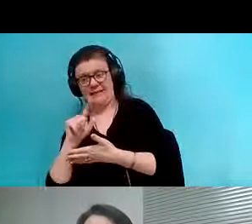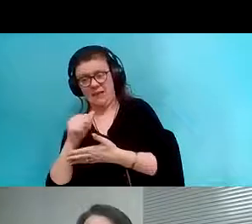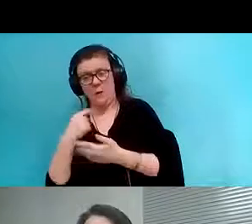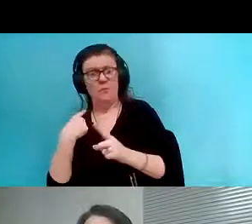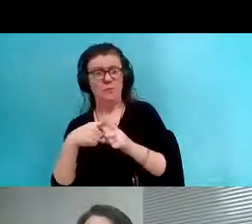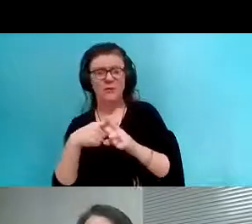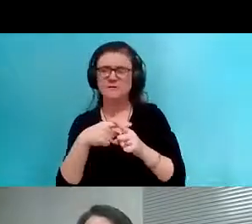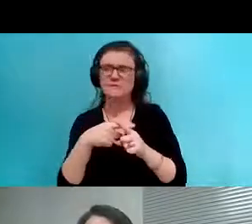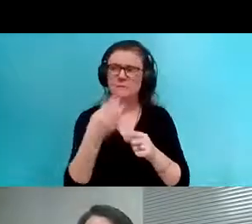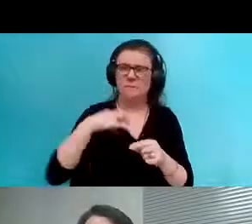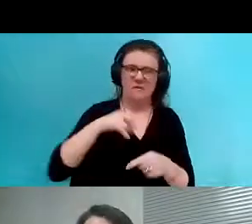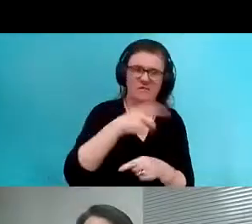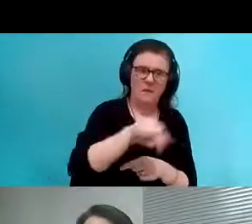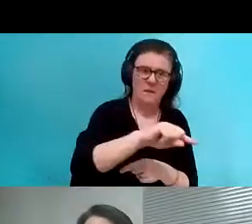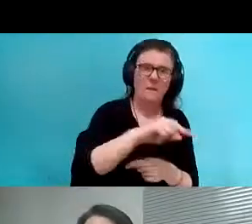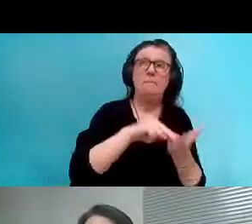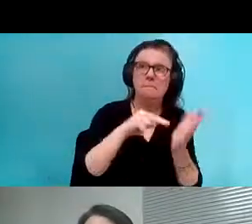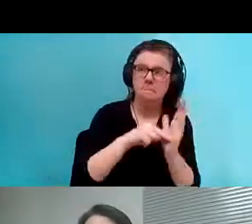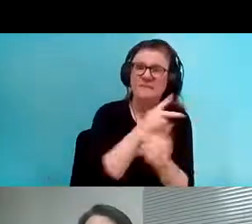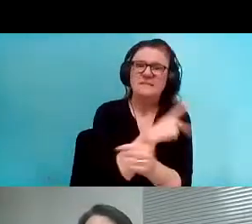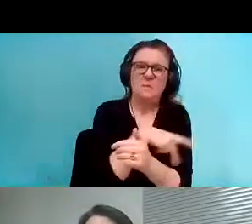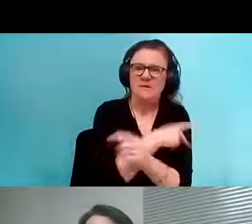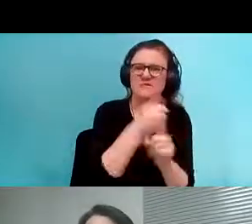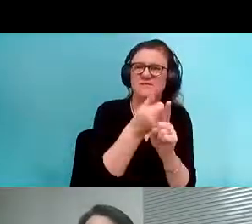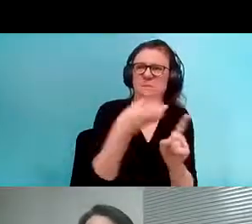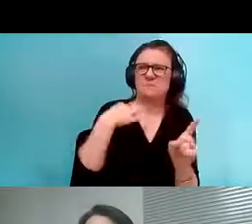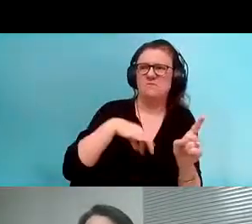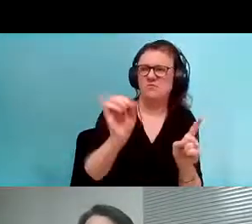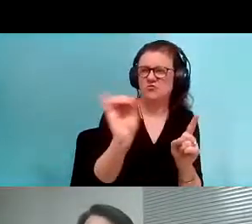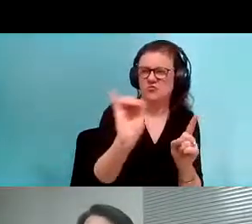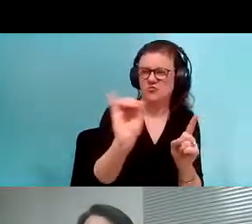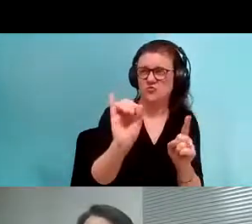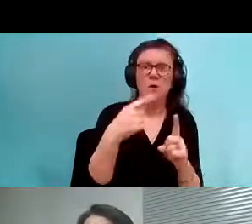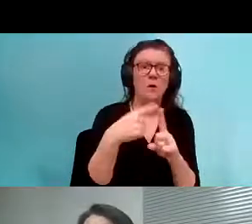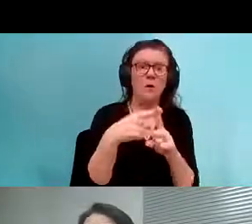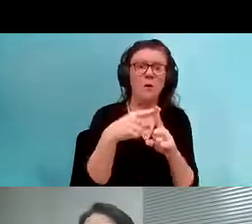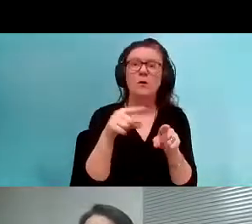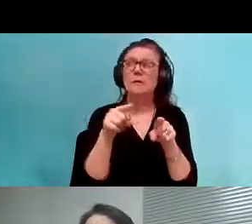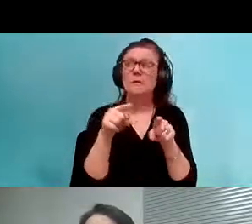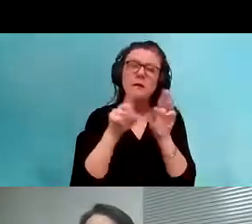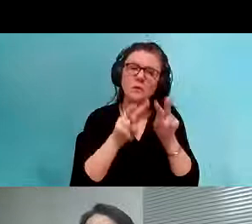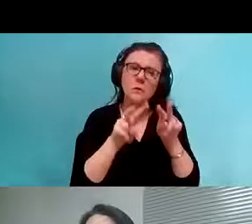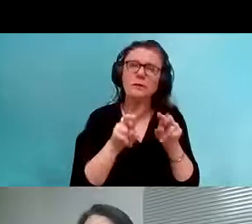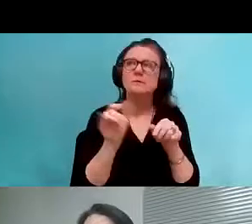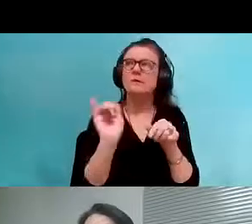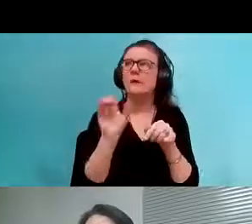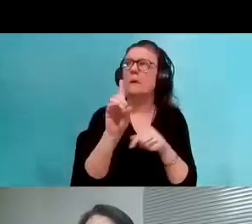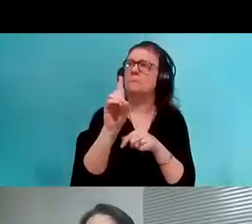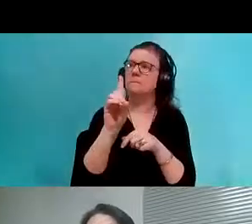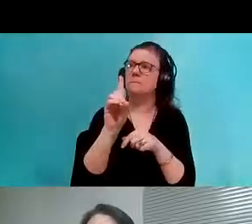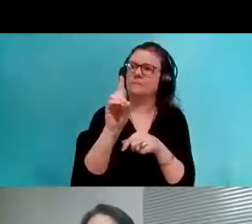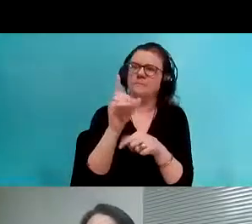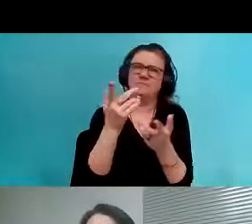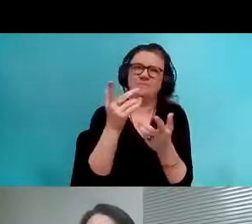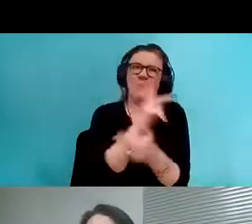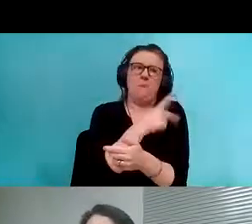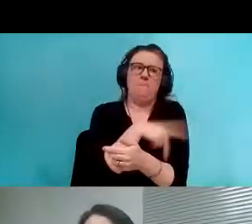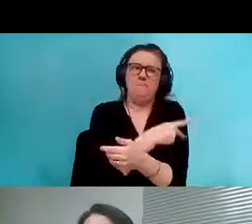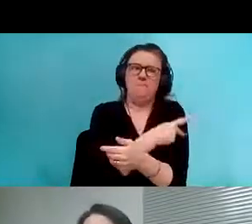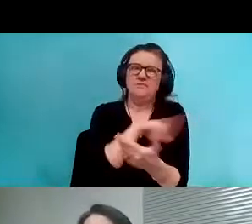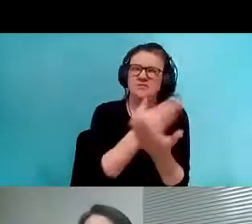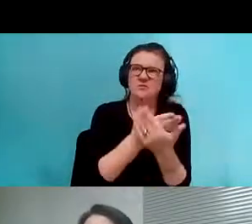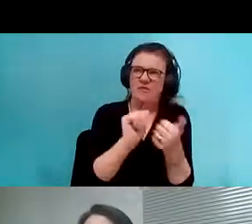the outreach and patient transport options. And the good thing is that there is a strong appetite among partners